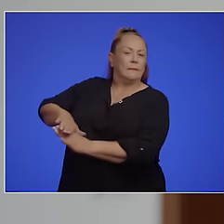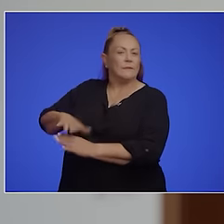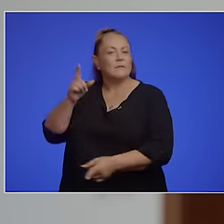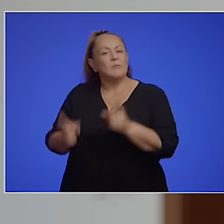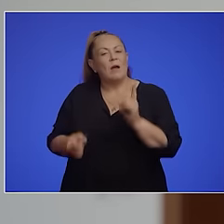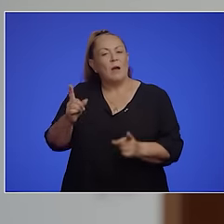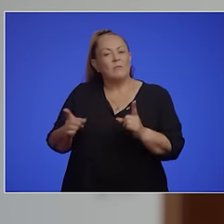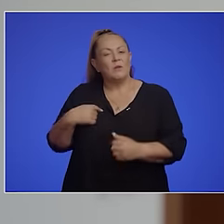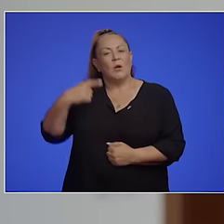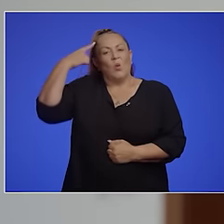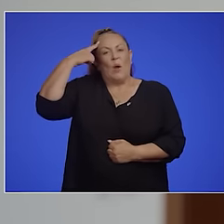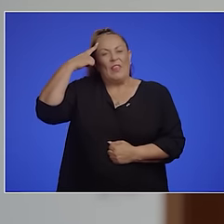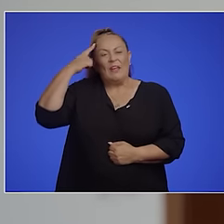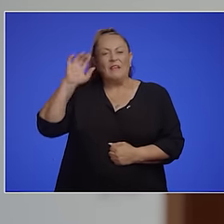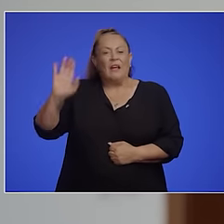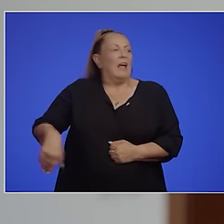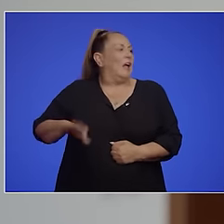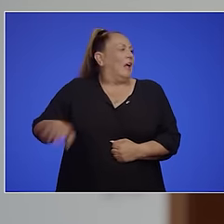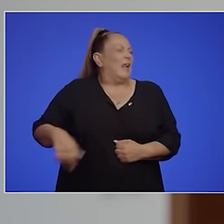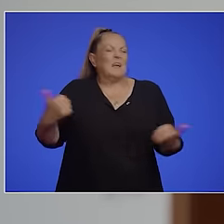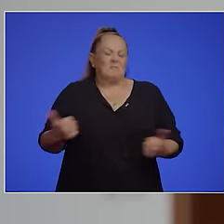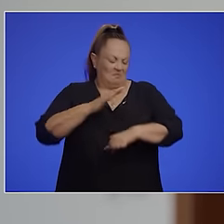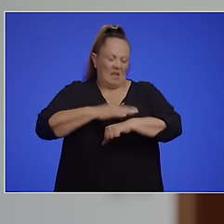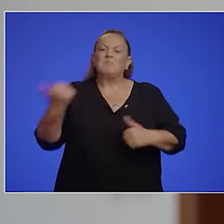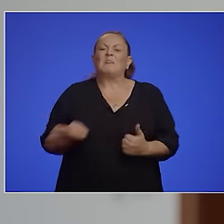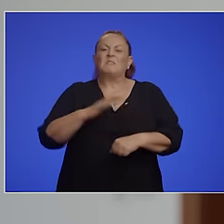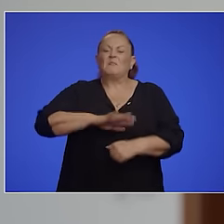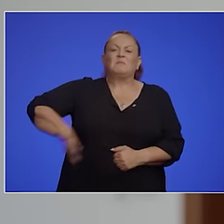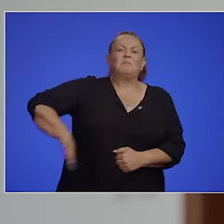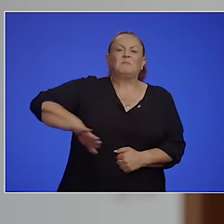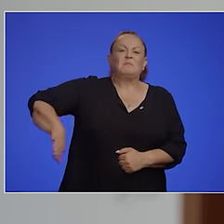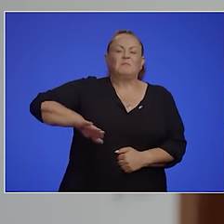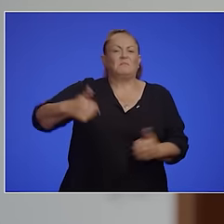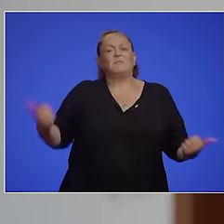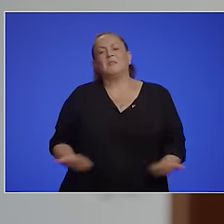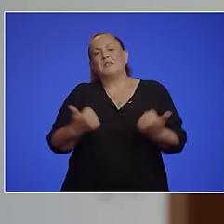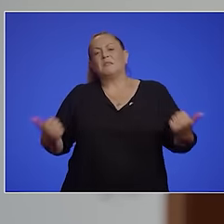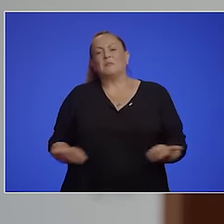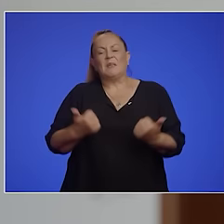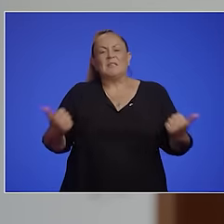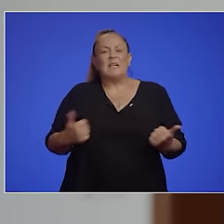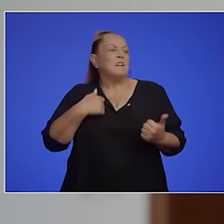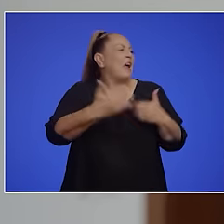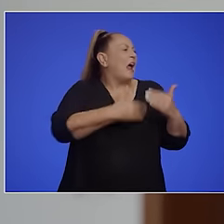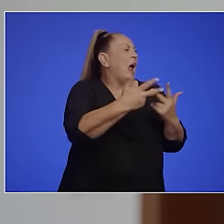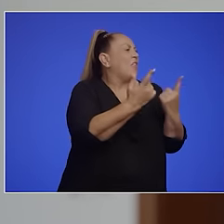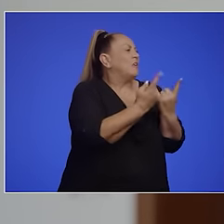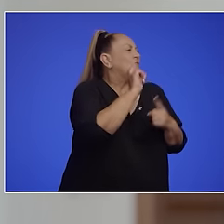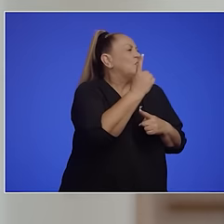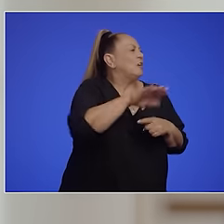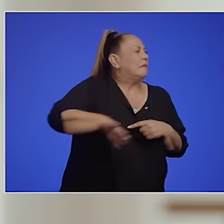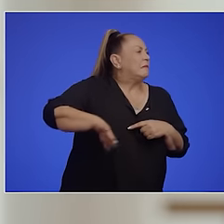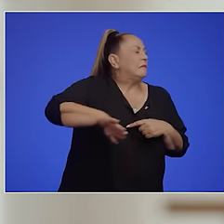That we think that time maybe hasn't come, that we've got that little bit of extra time that we might be able to squeeze in what we need to do.